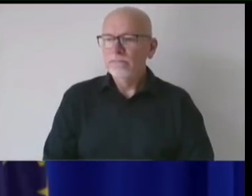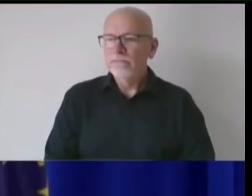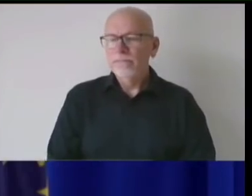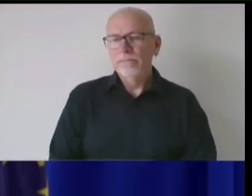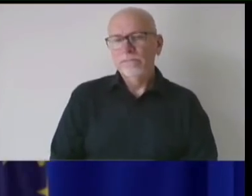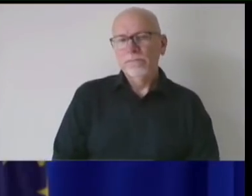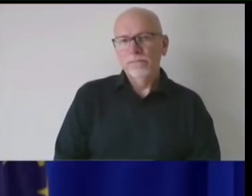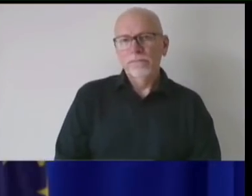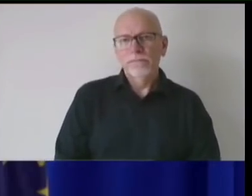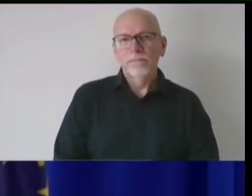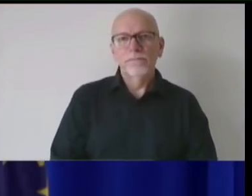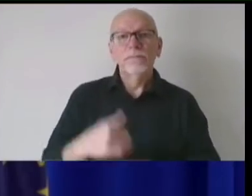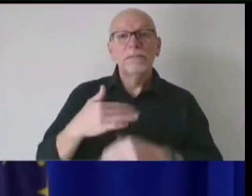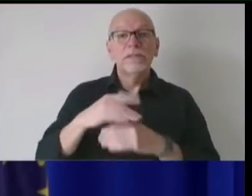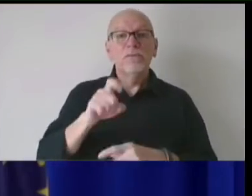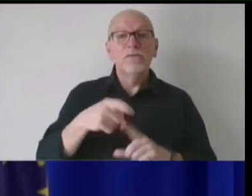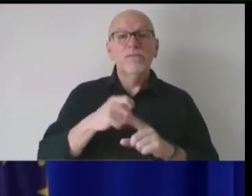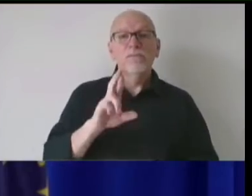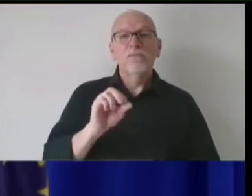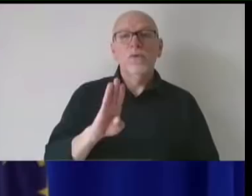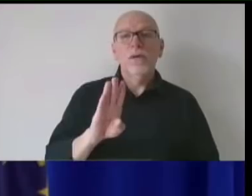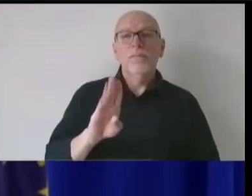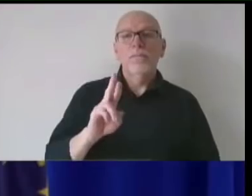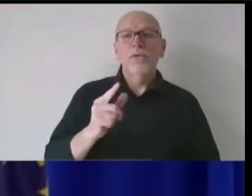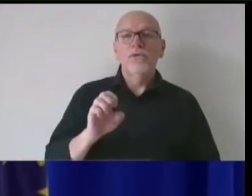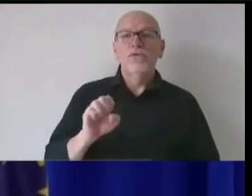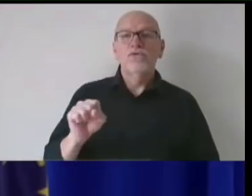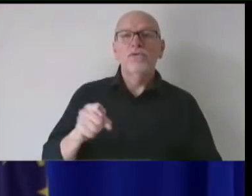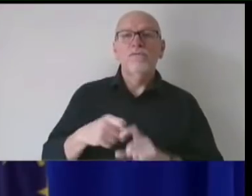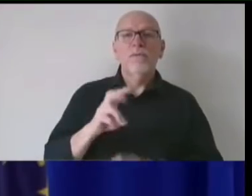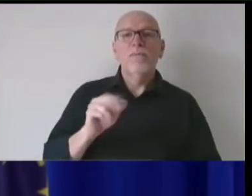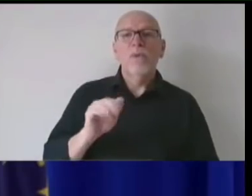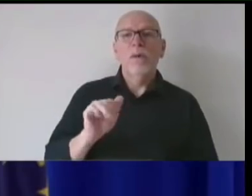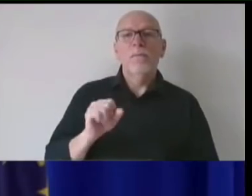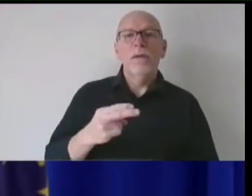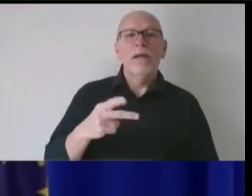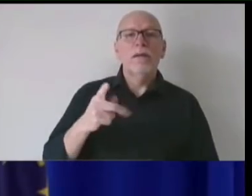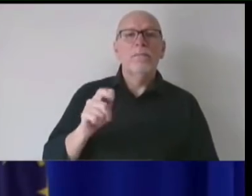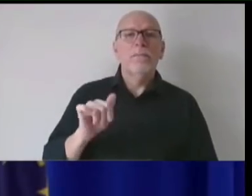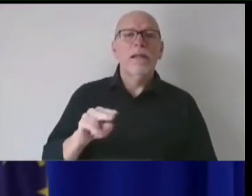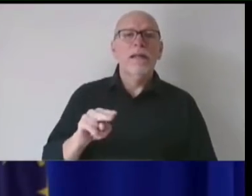All right, our next question is from Rob Burgess of the Wabash Plain Dealer.